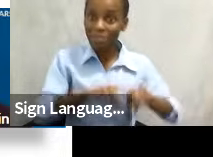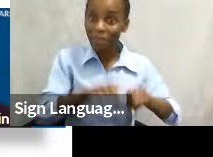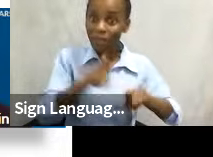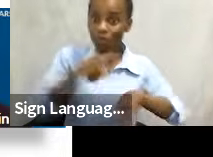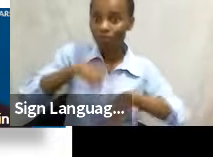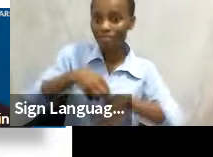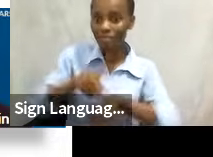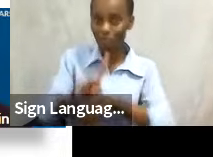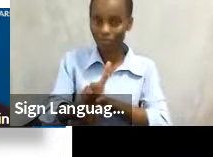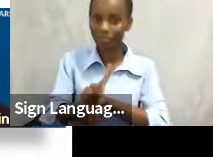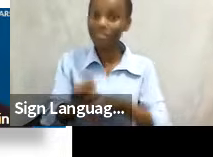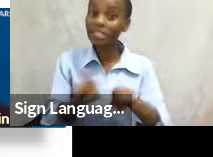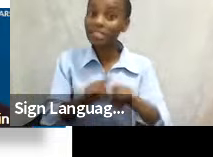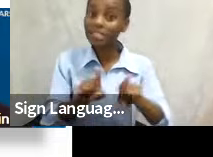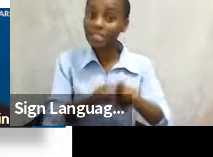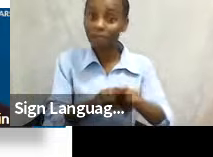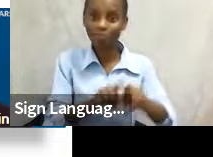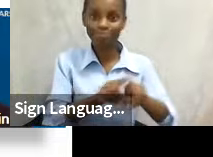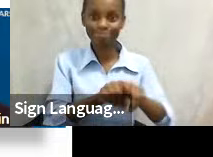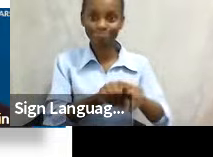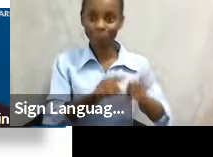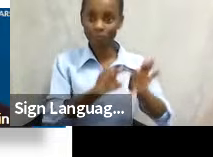please do click submit so that